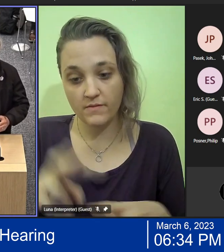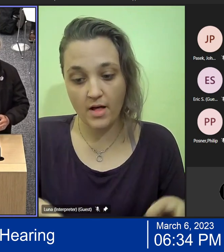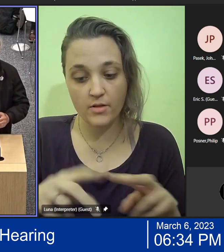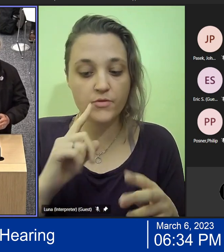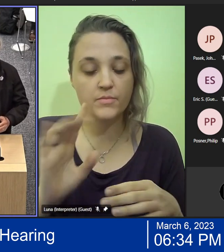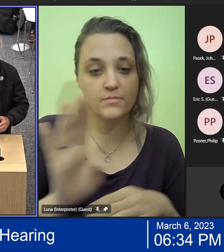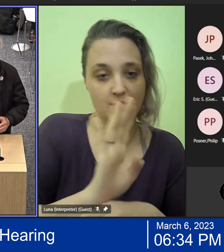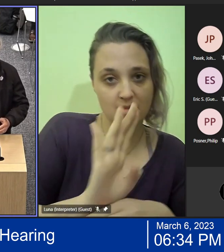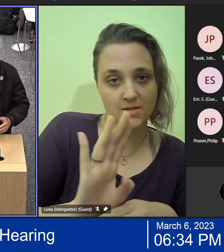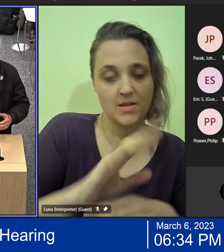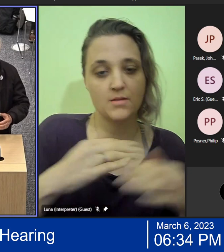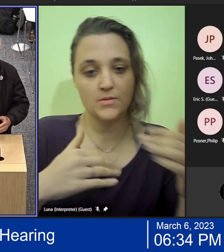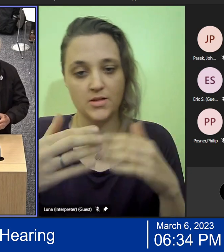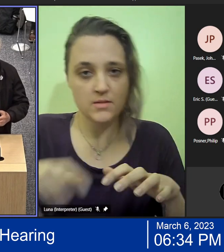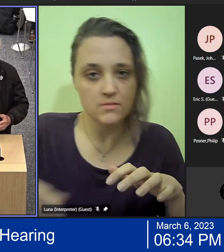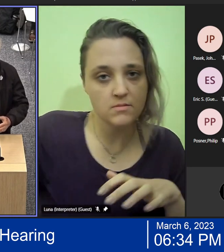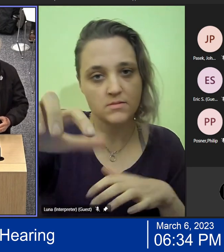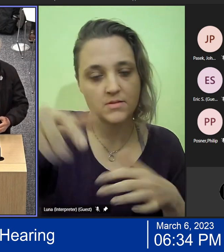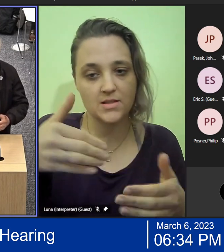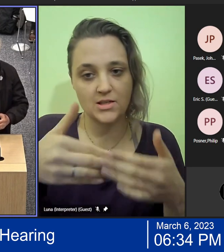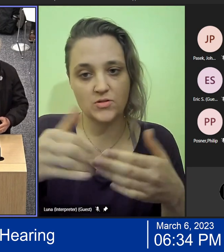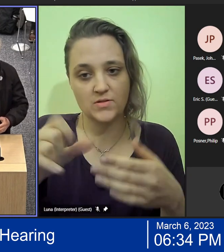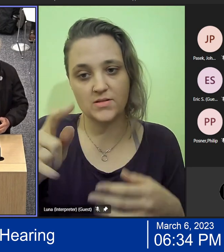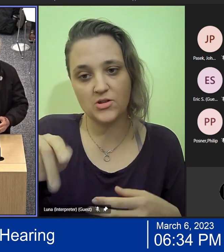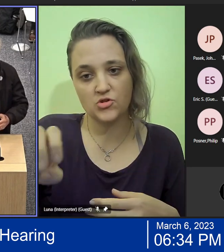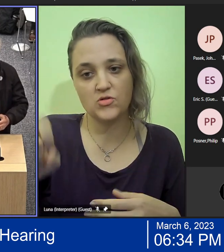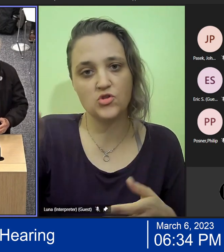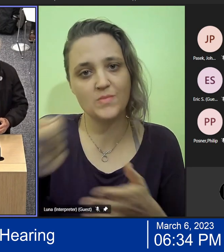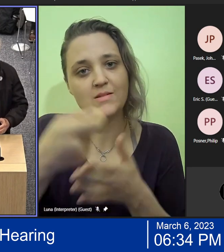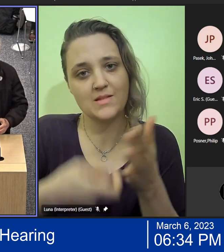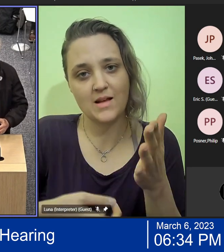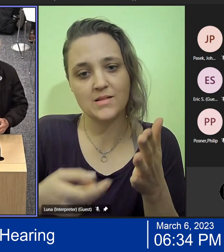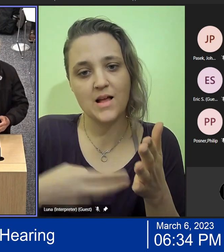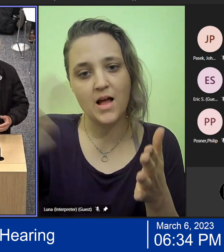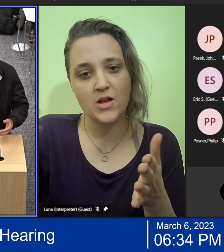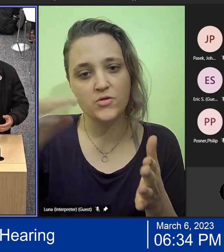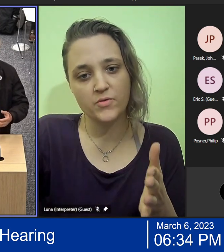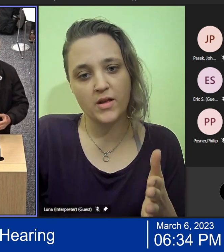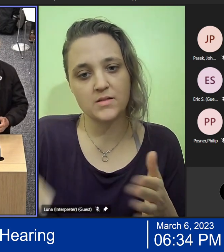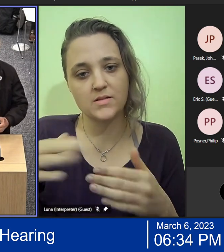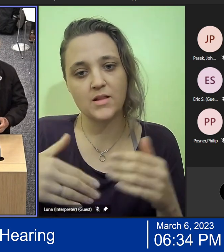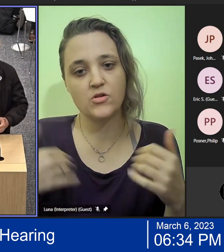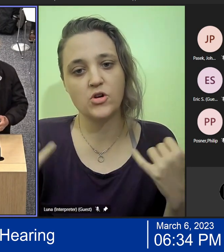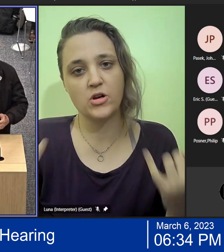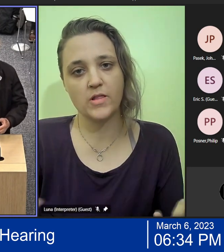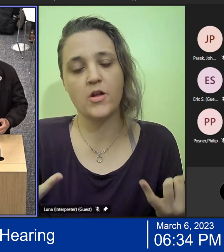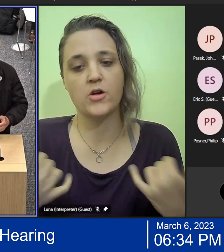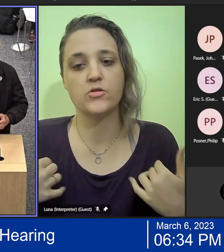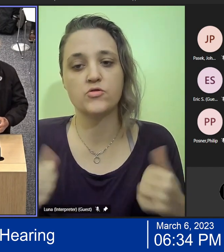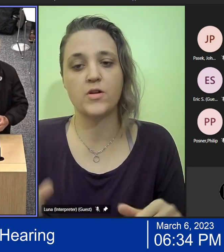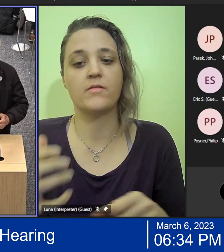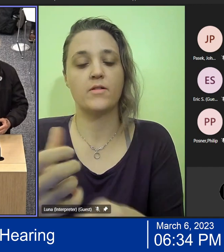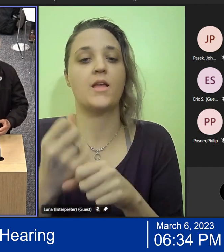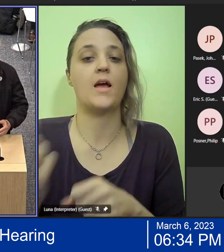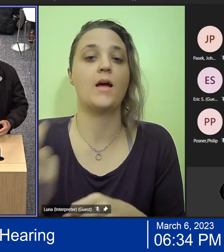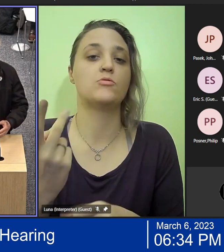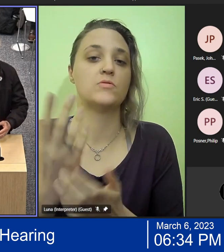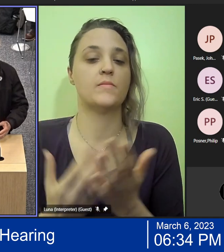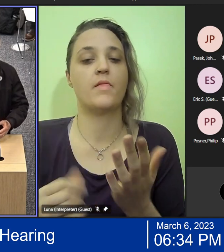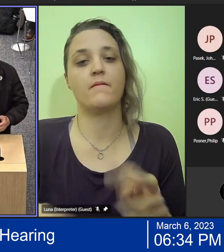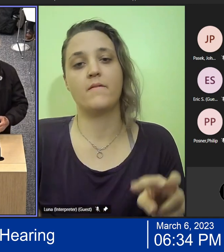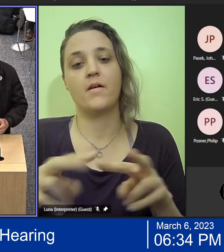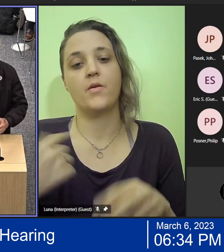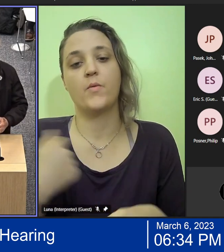value for buildings and businesses within the vicinity of its stations. They should be taxed at higher rates than they currently are to try